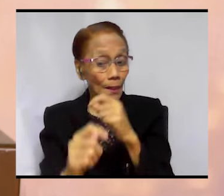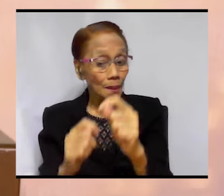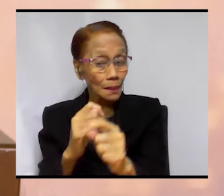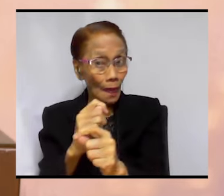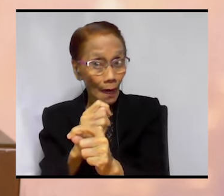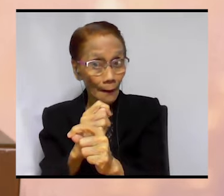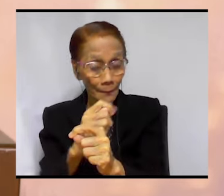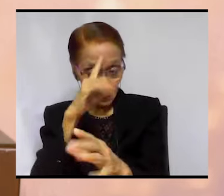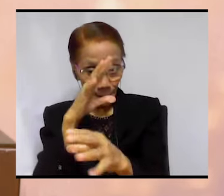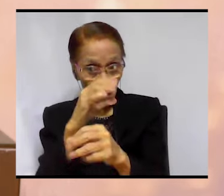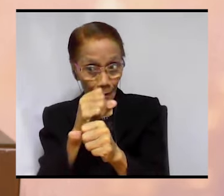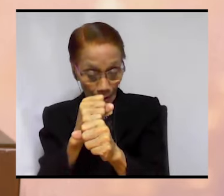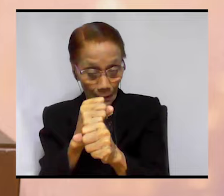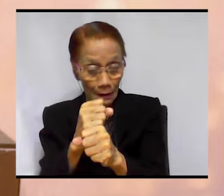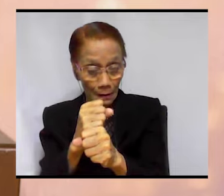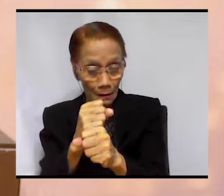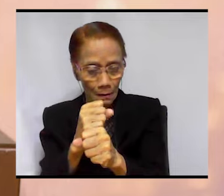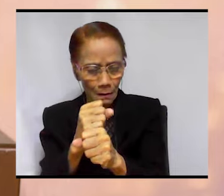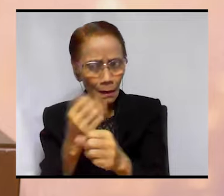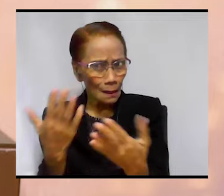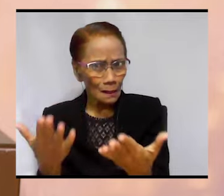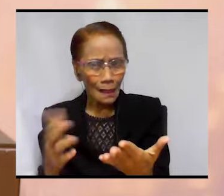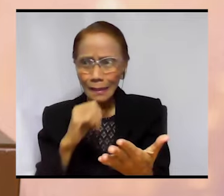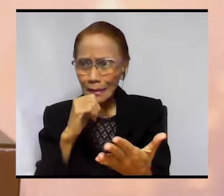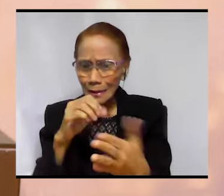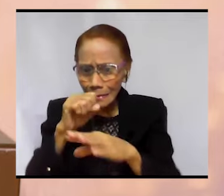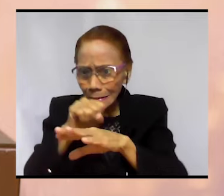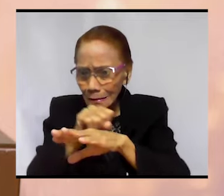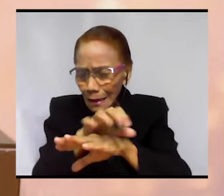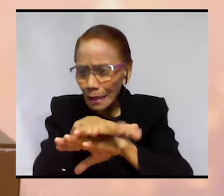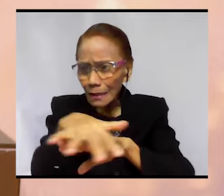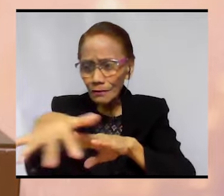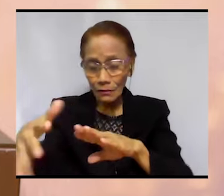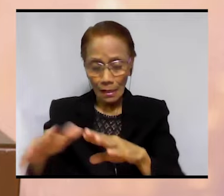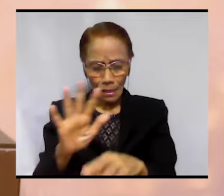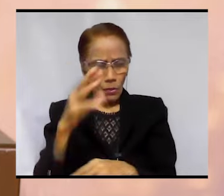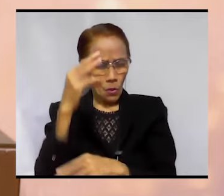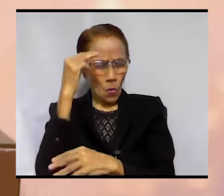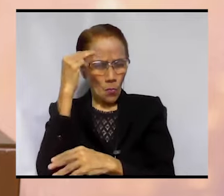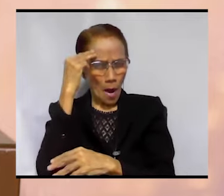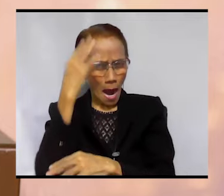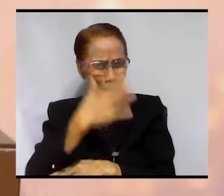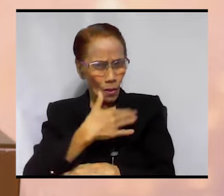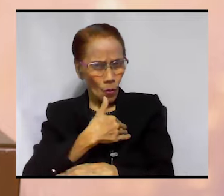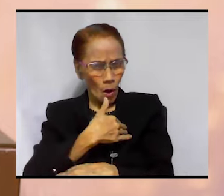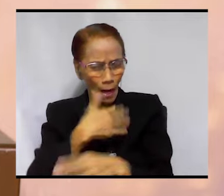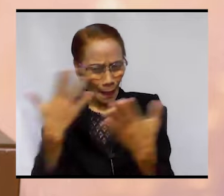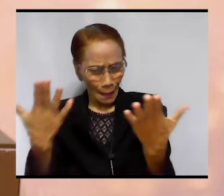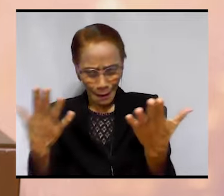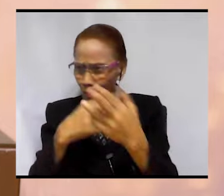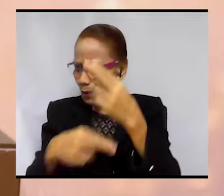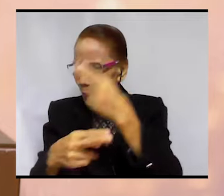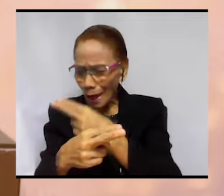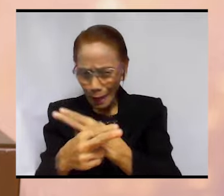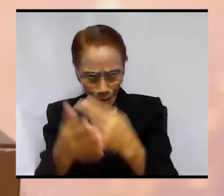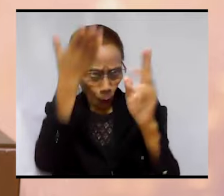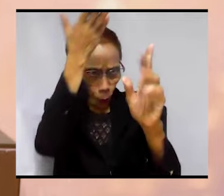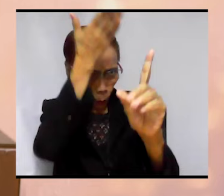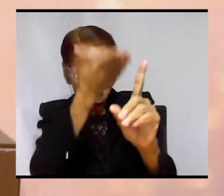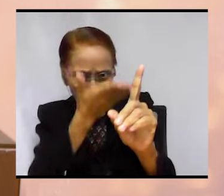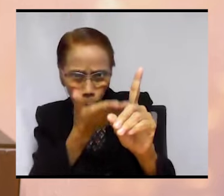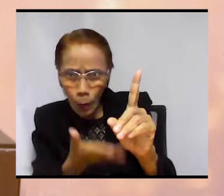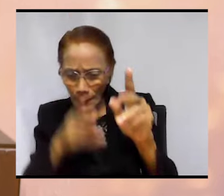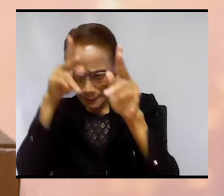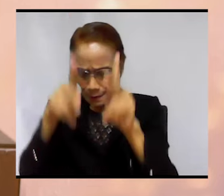it that does not influence your mind, your heart, your hands, your persons in terms